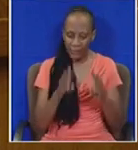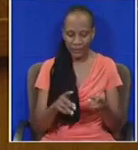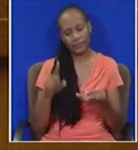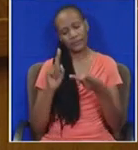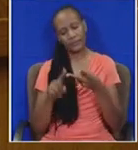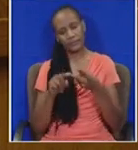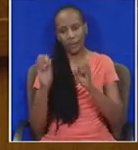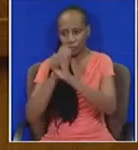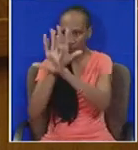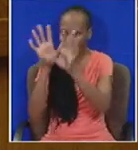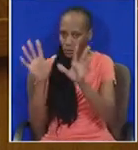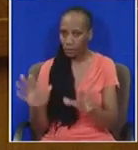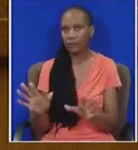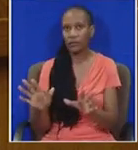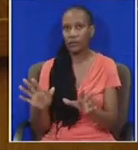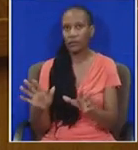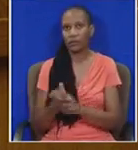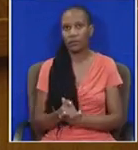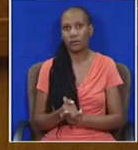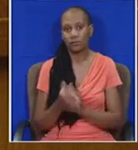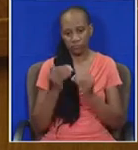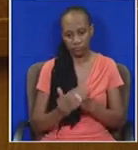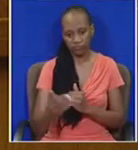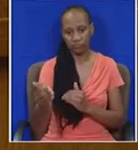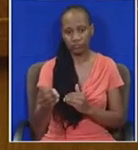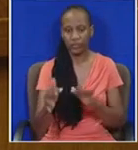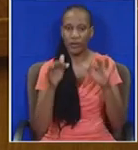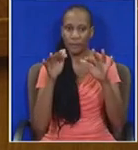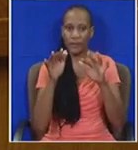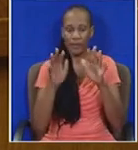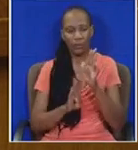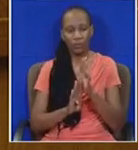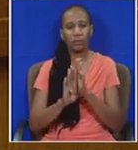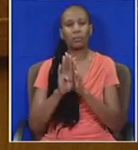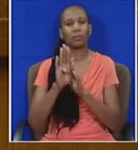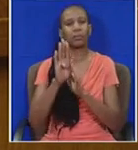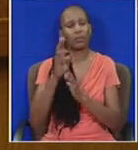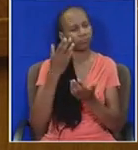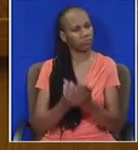clarity without which human prosperity cannot be realized.